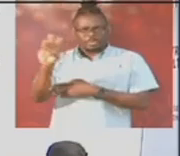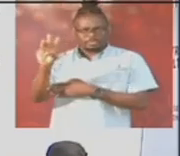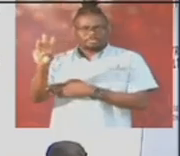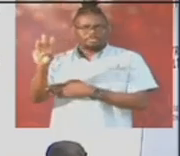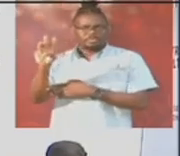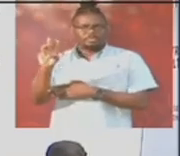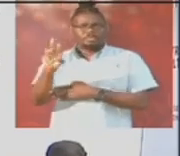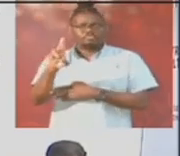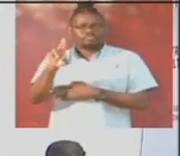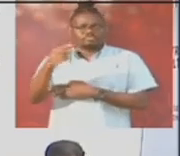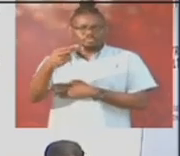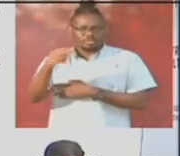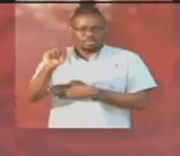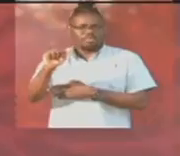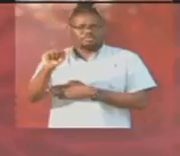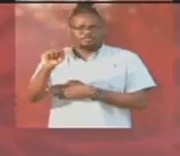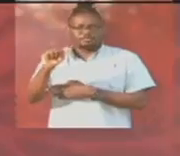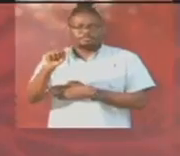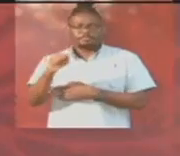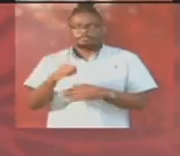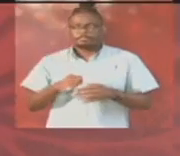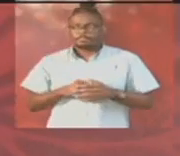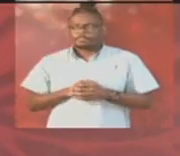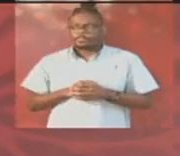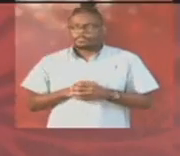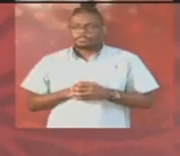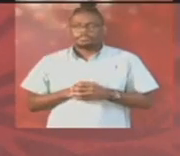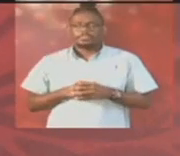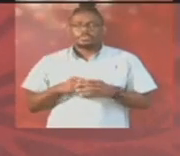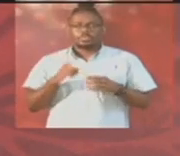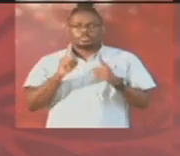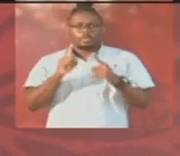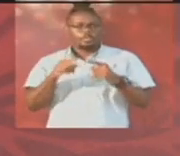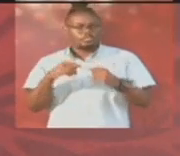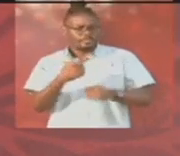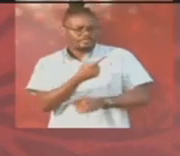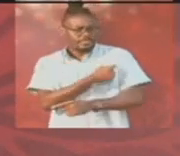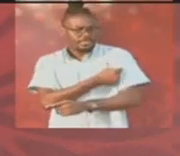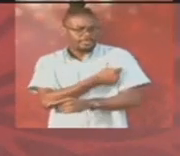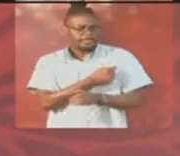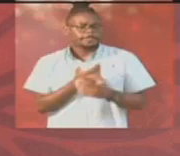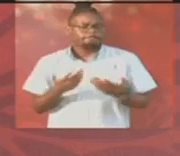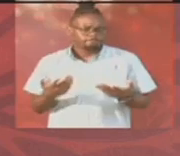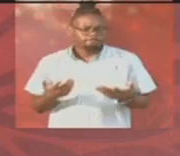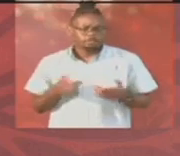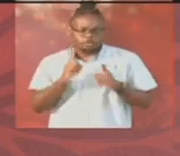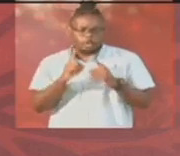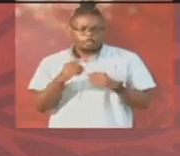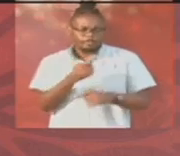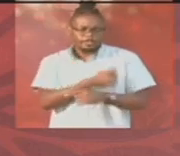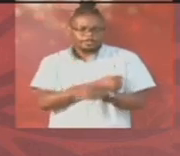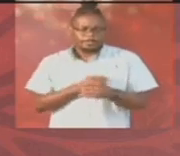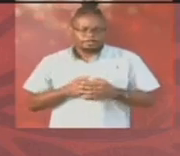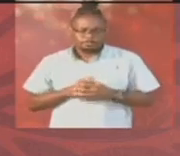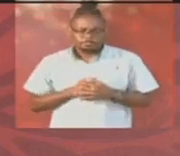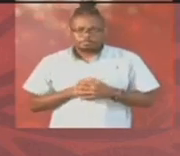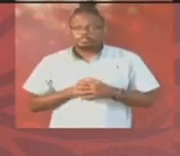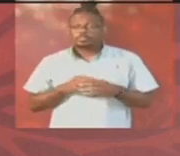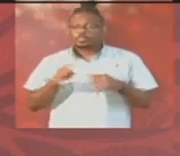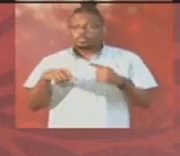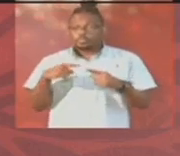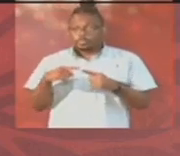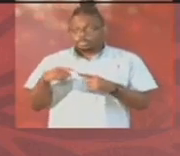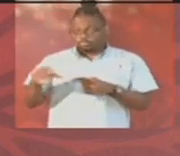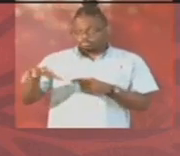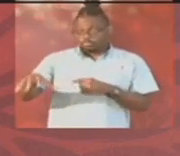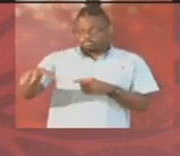the NWRHA, particularly the work being done at the mass vaccination sites at the Queen's Park